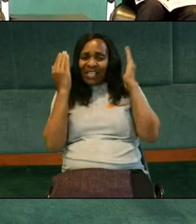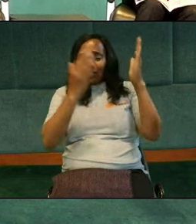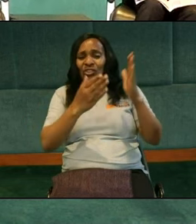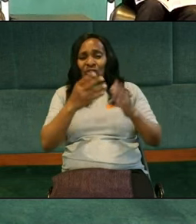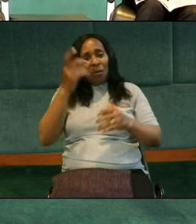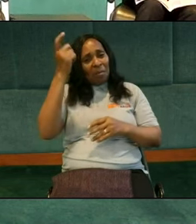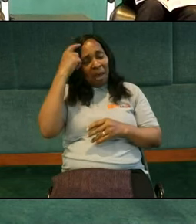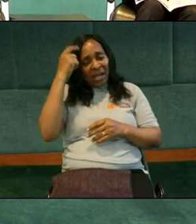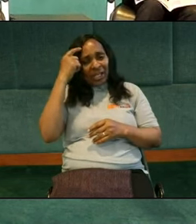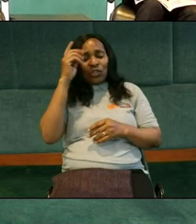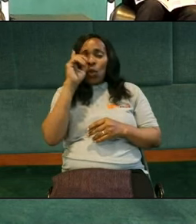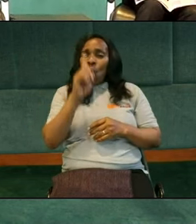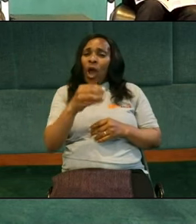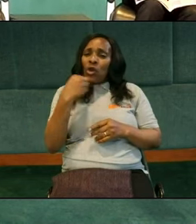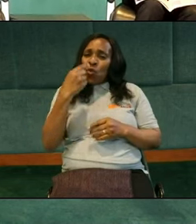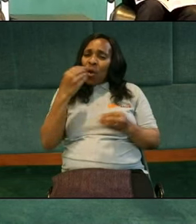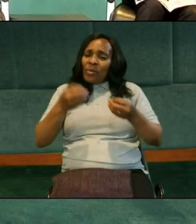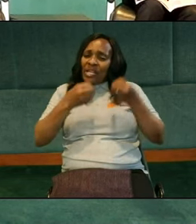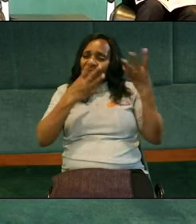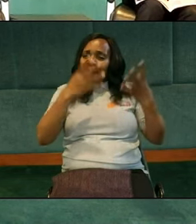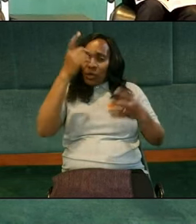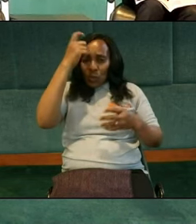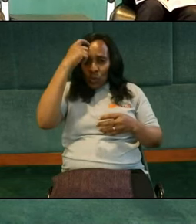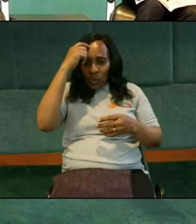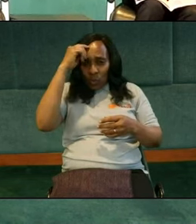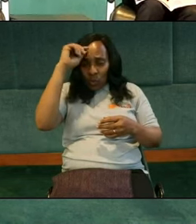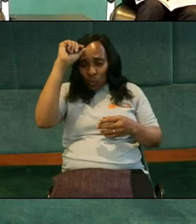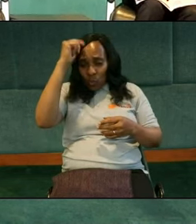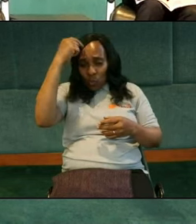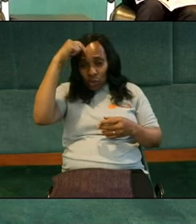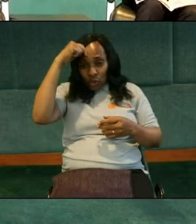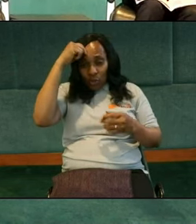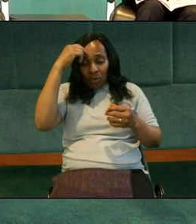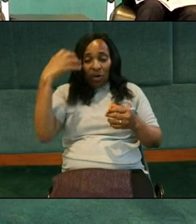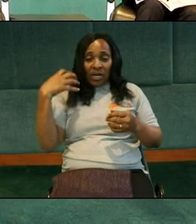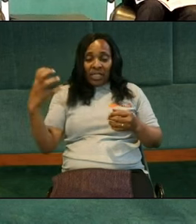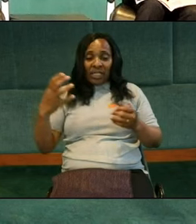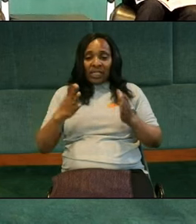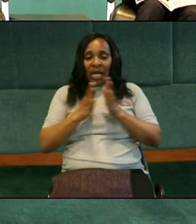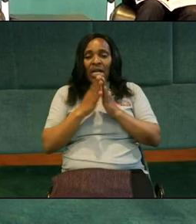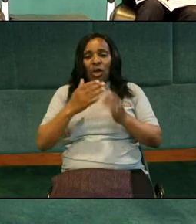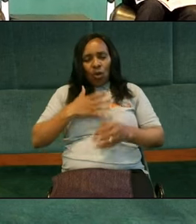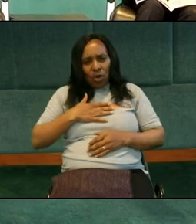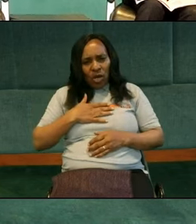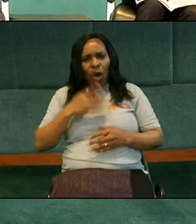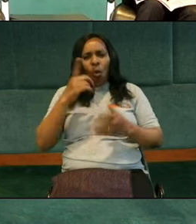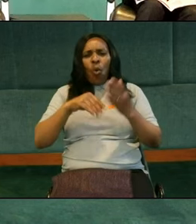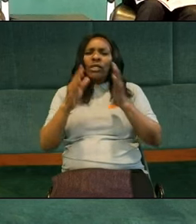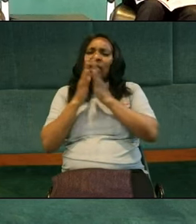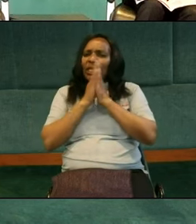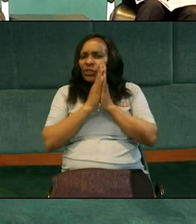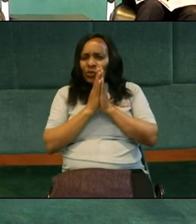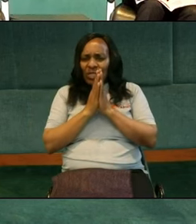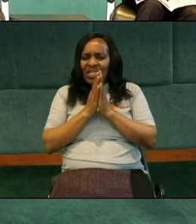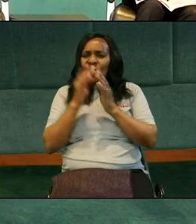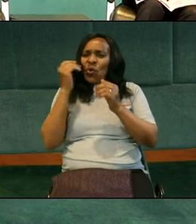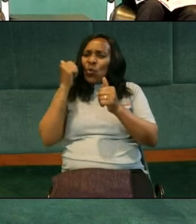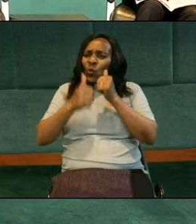himself to the one who had given him wisdom and riches and honor, what a history might have been